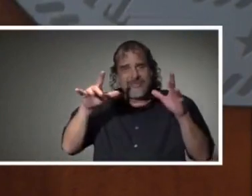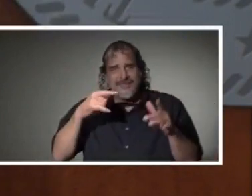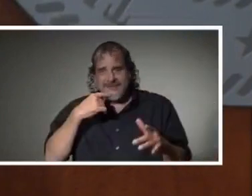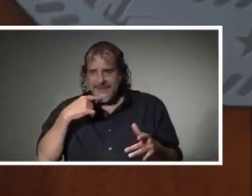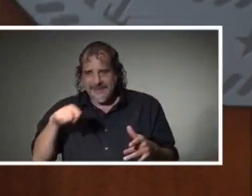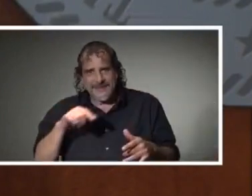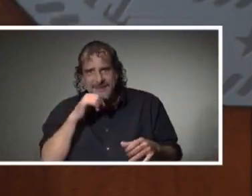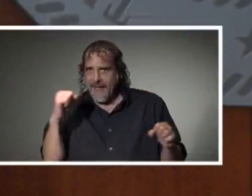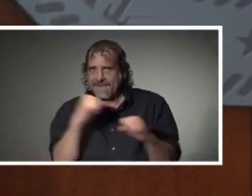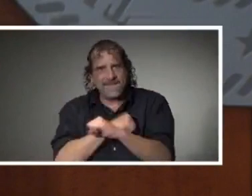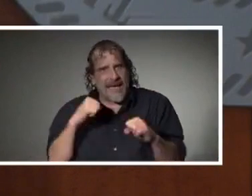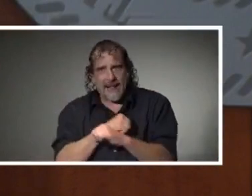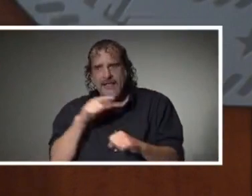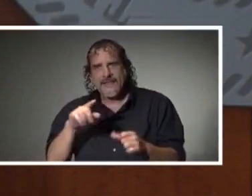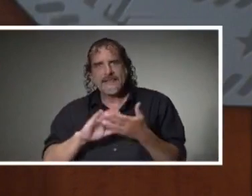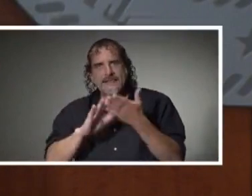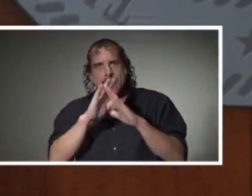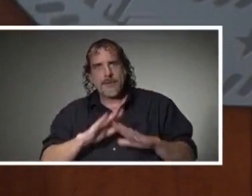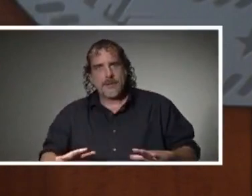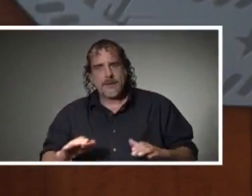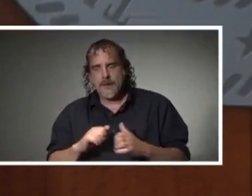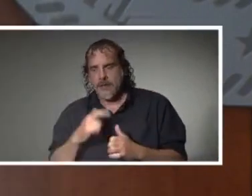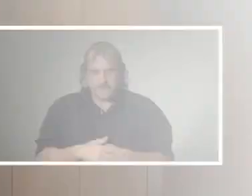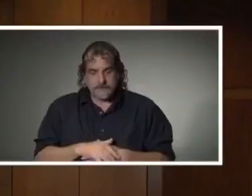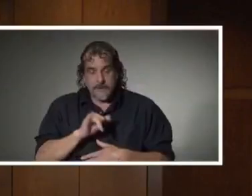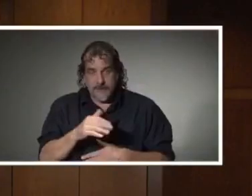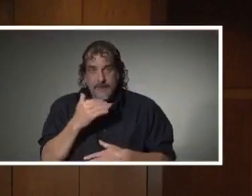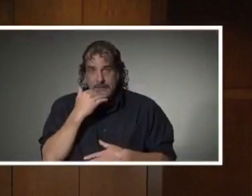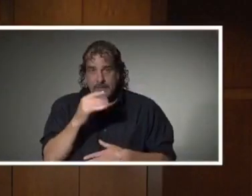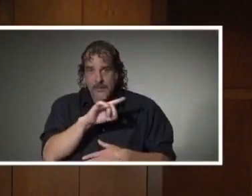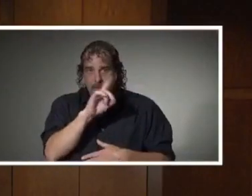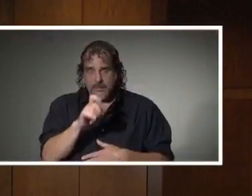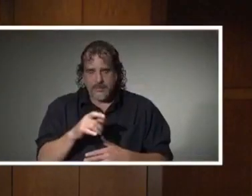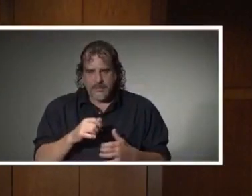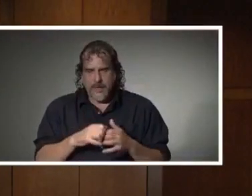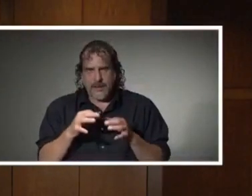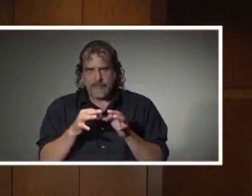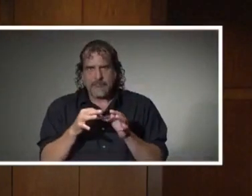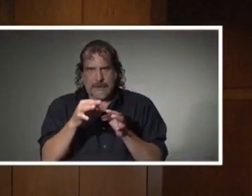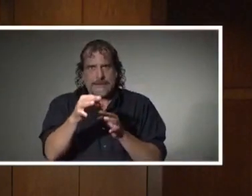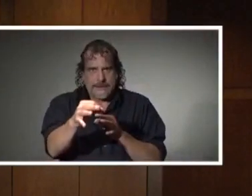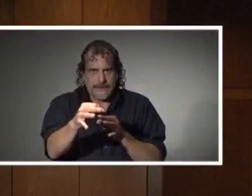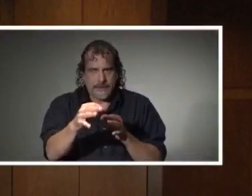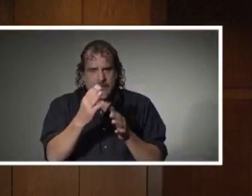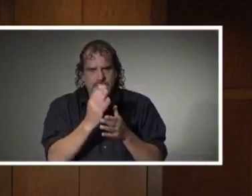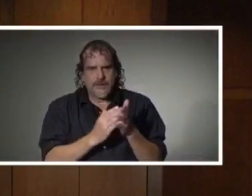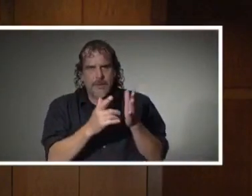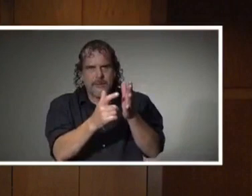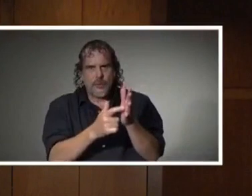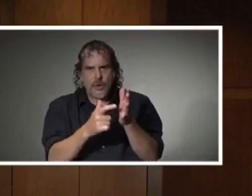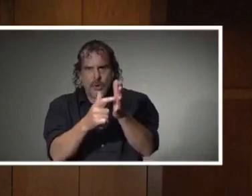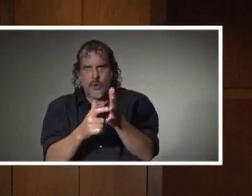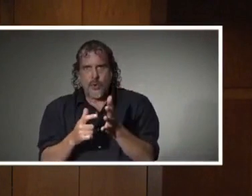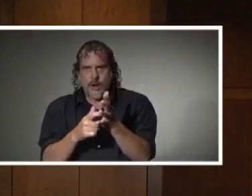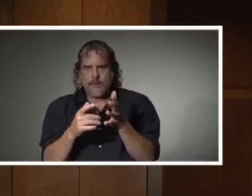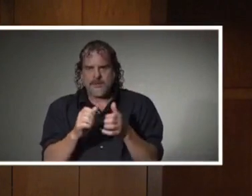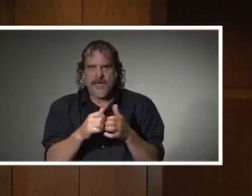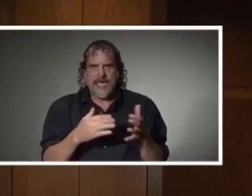through S. Friday, T through Z. There was an extension, and some of the requirements have been loosened in lieu of the